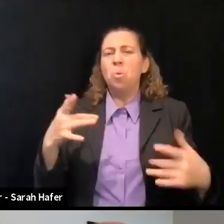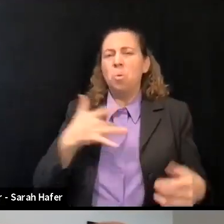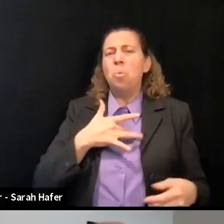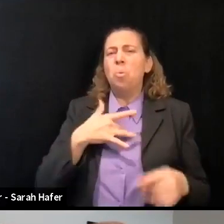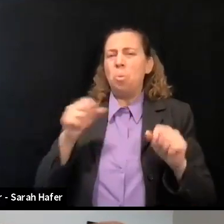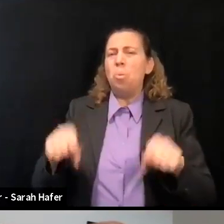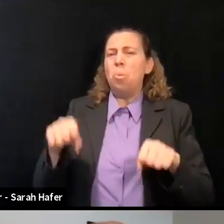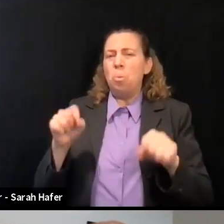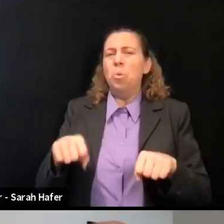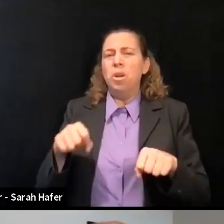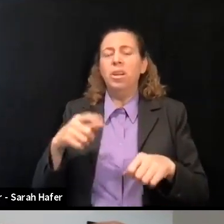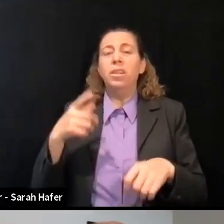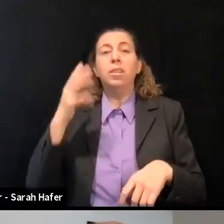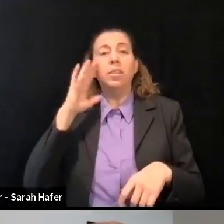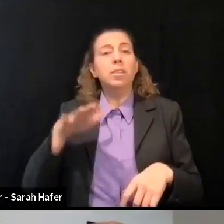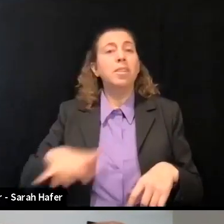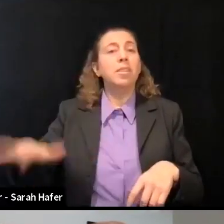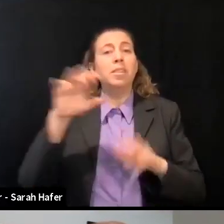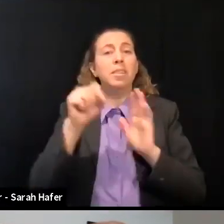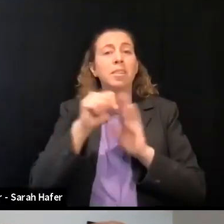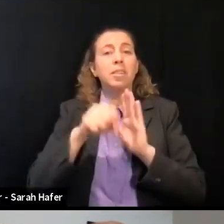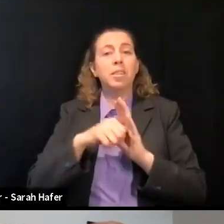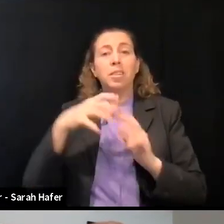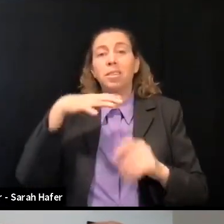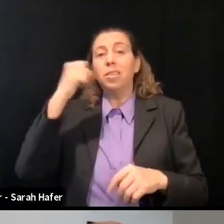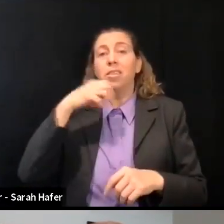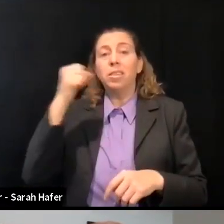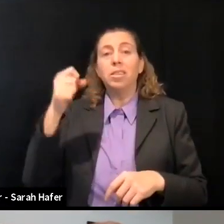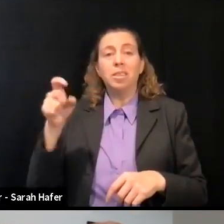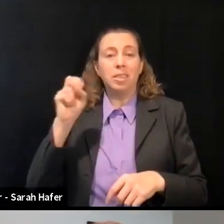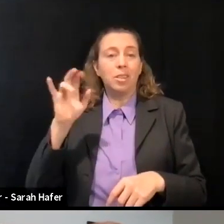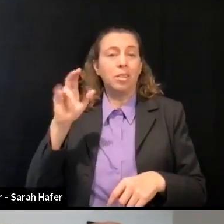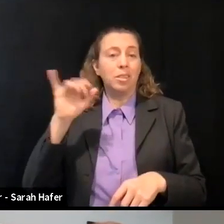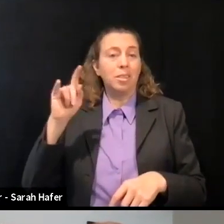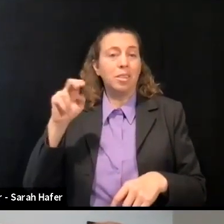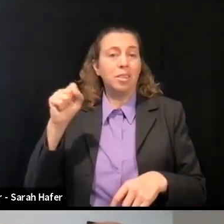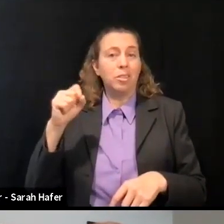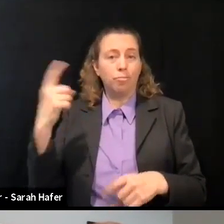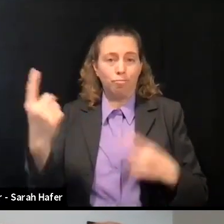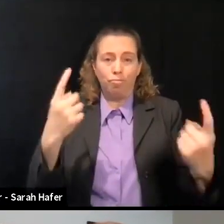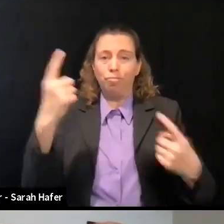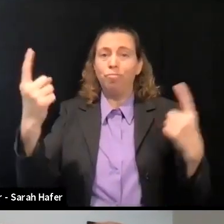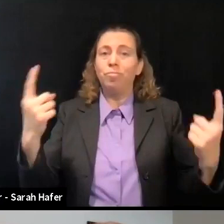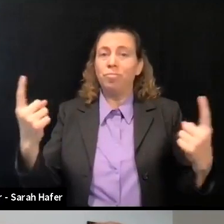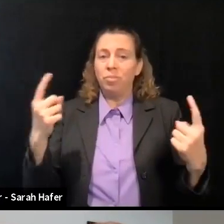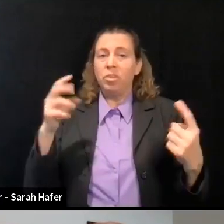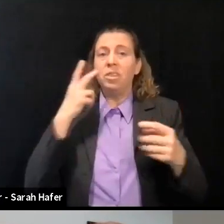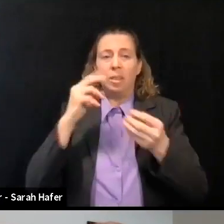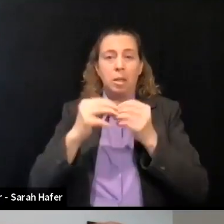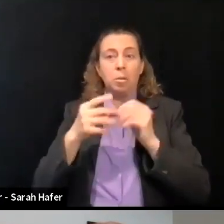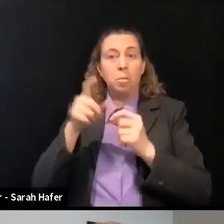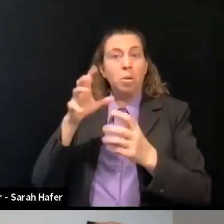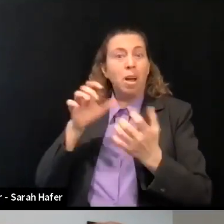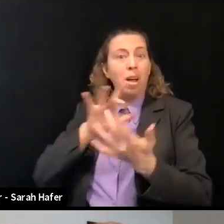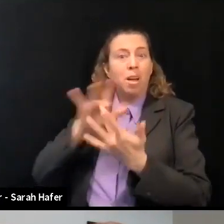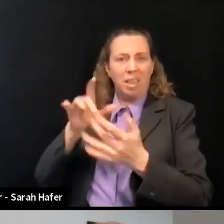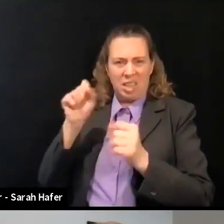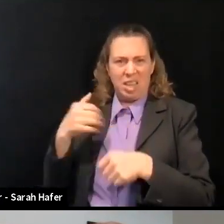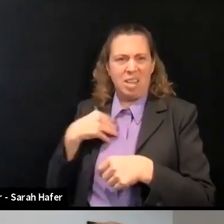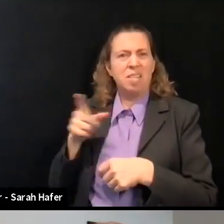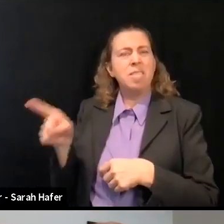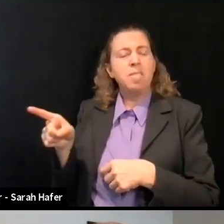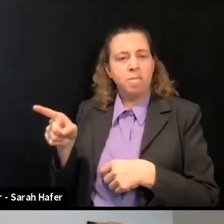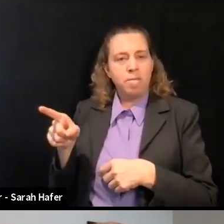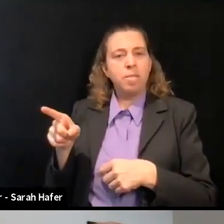loneliness line that we also encourage you to reach out to. The telephone number for the statewide senior loneliness